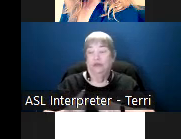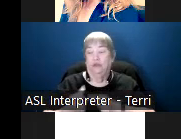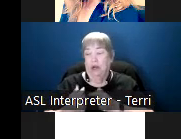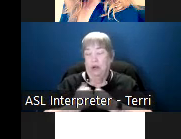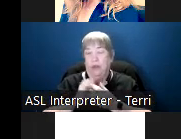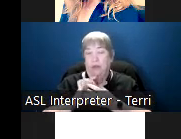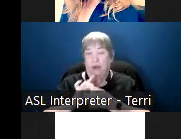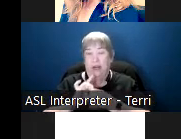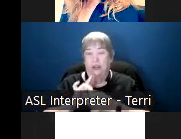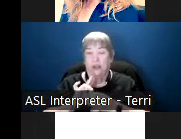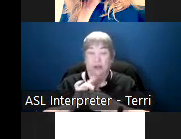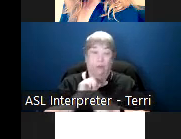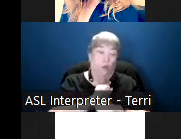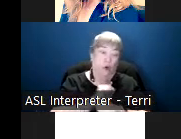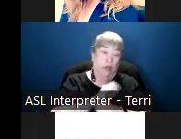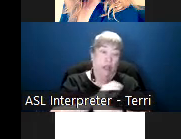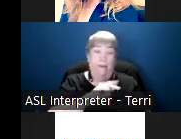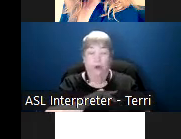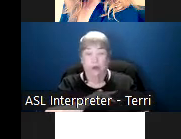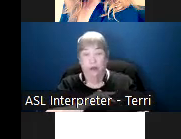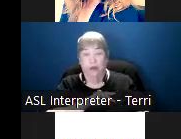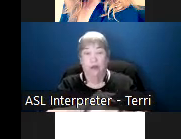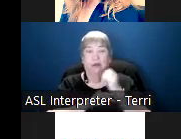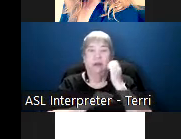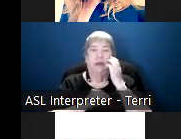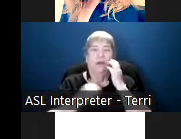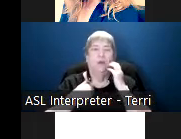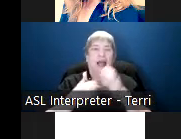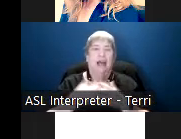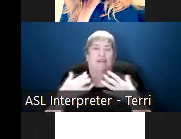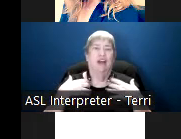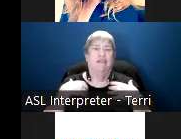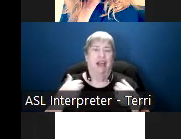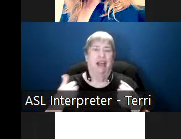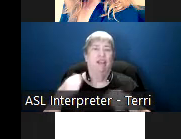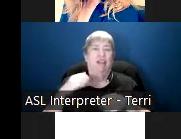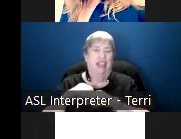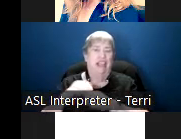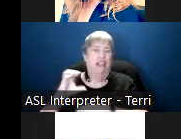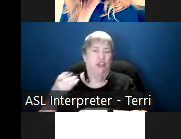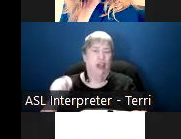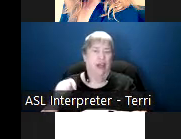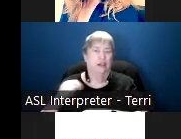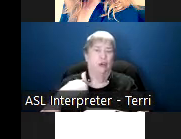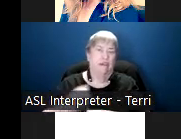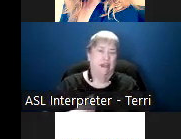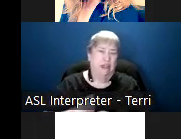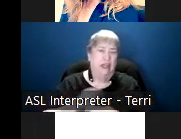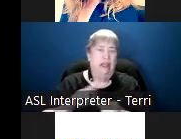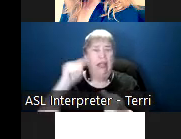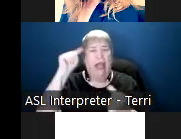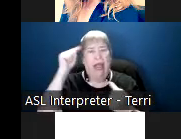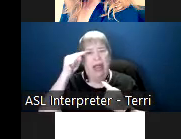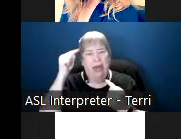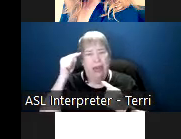inside and outside of work. We did a lot of health ones in the chat. So fatigue, headaches, weight loss or gain,